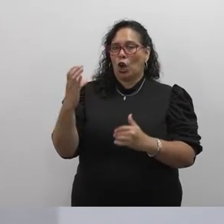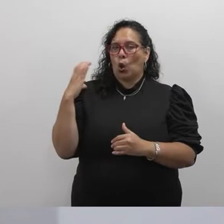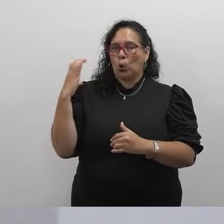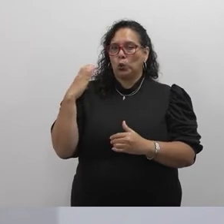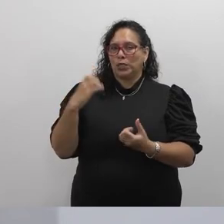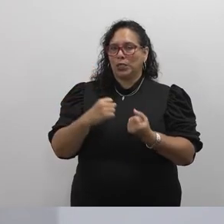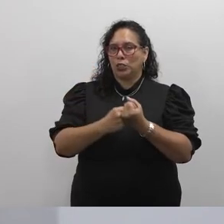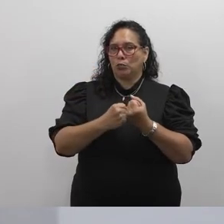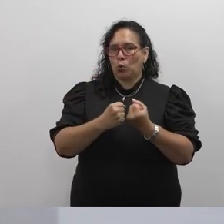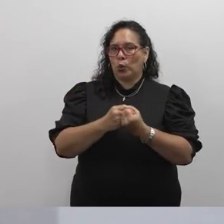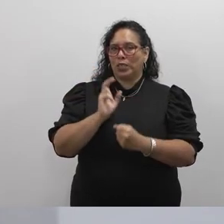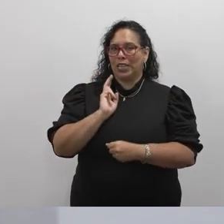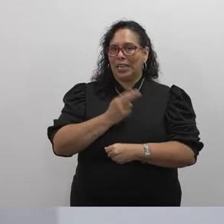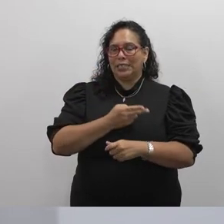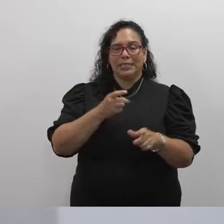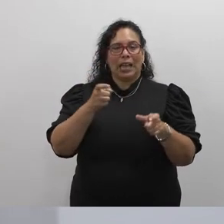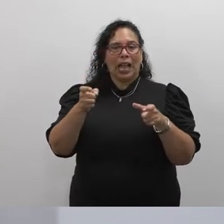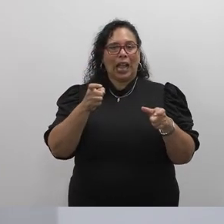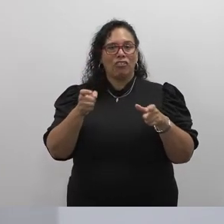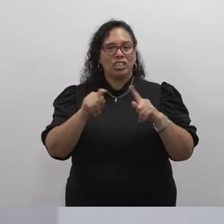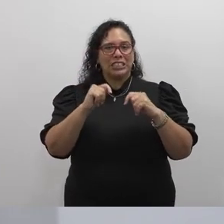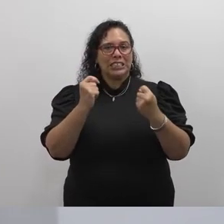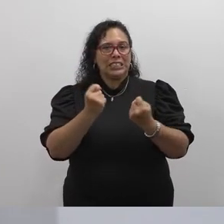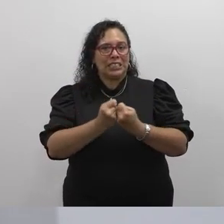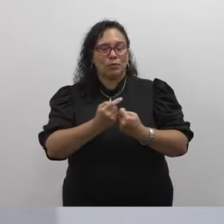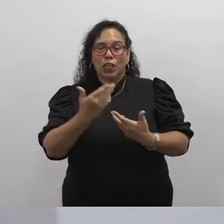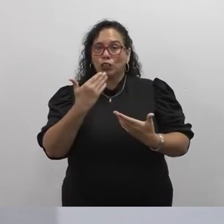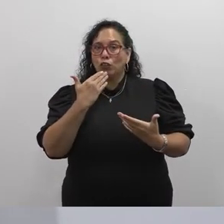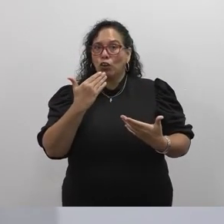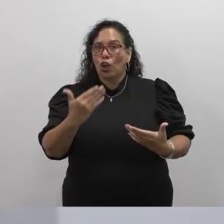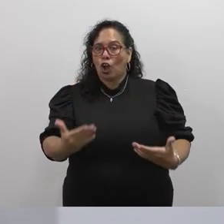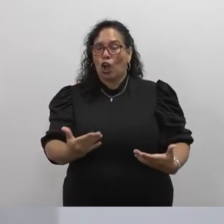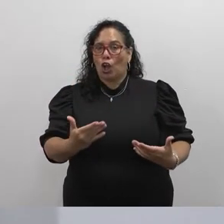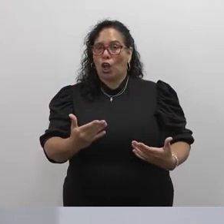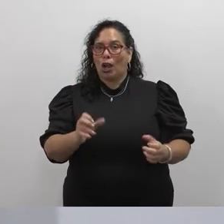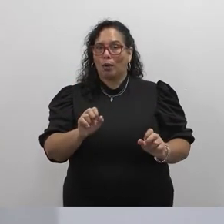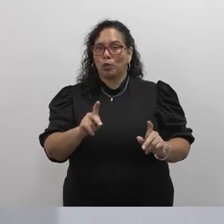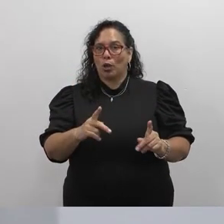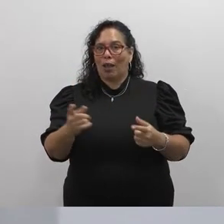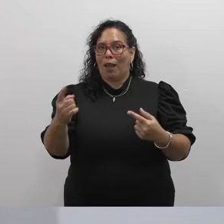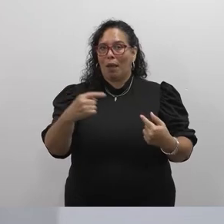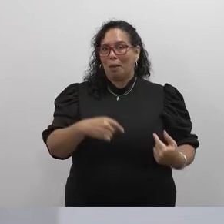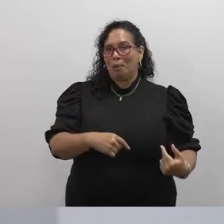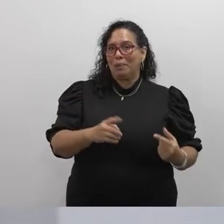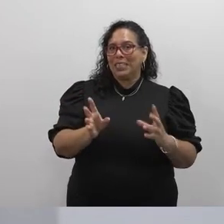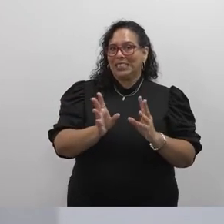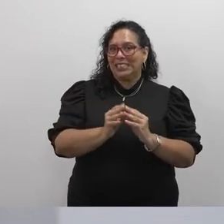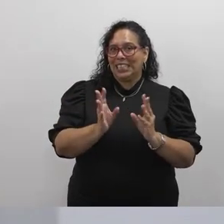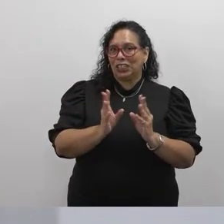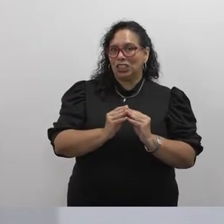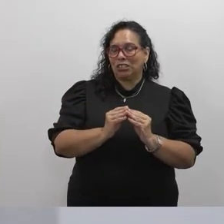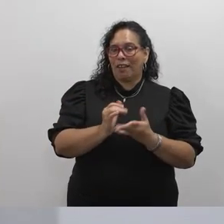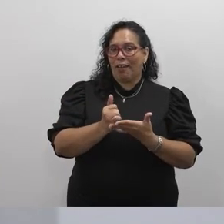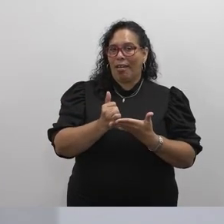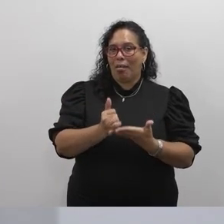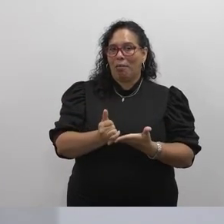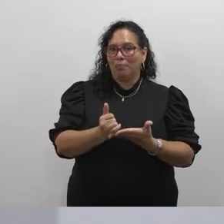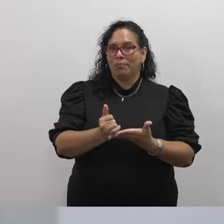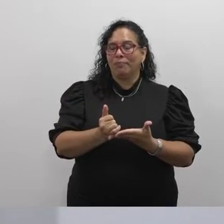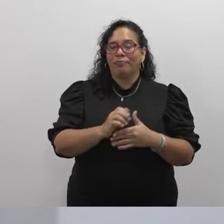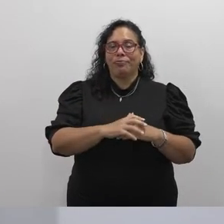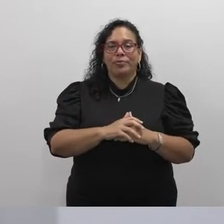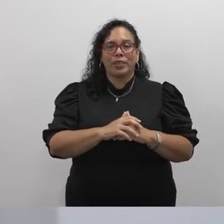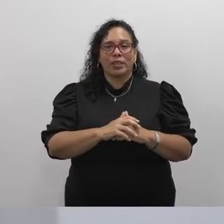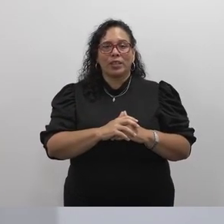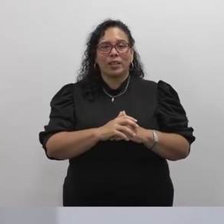as a governance team. And so that would be a really good opportunity for him to come in and do a session that really helps to do that. The